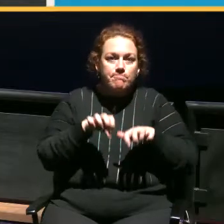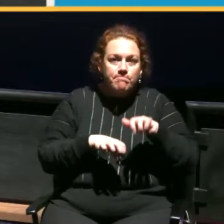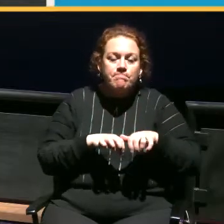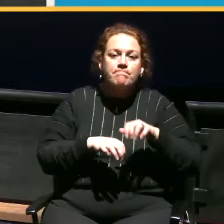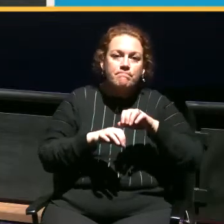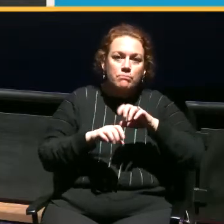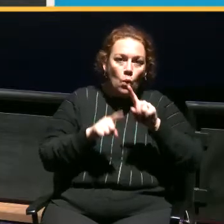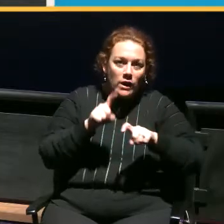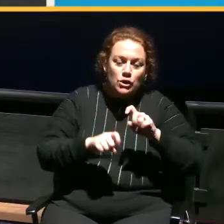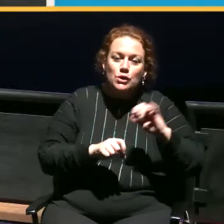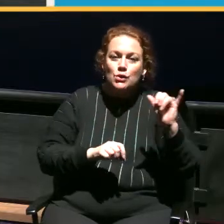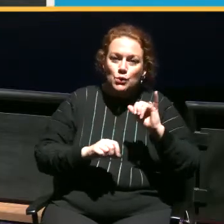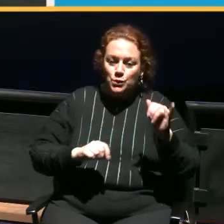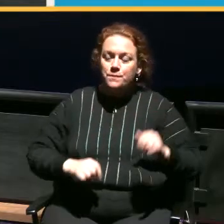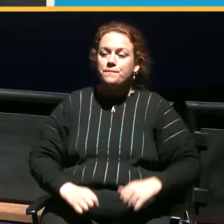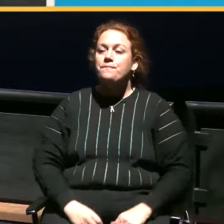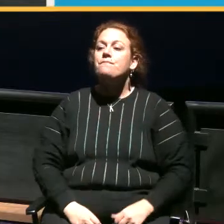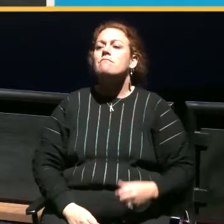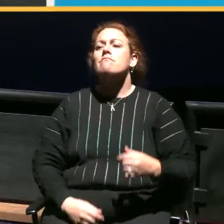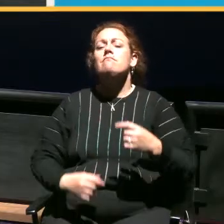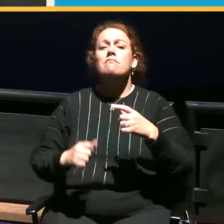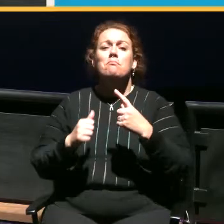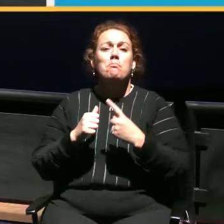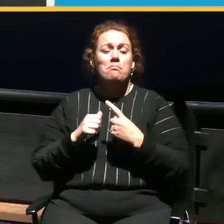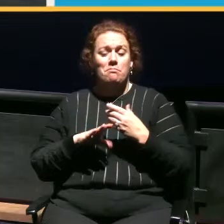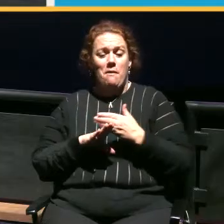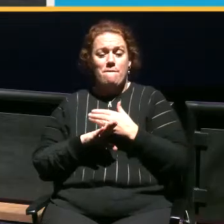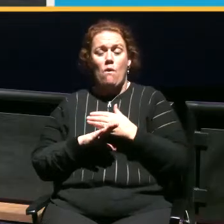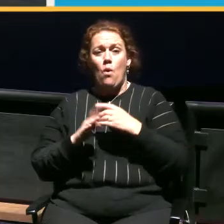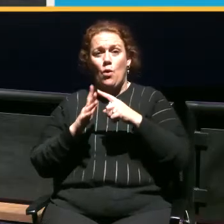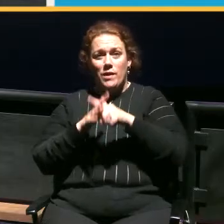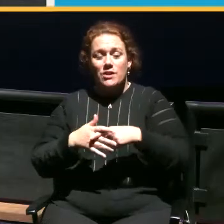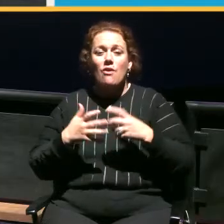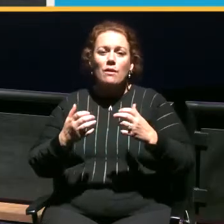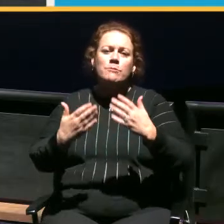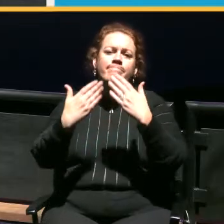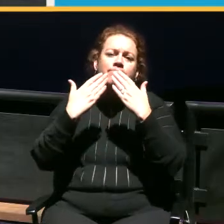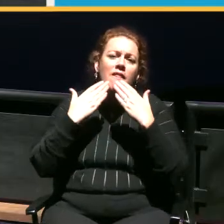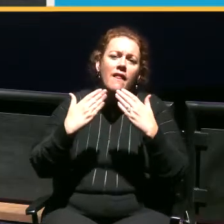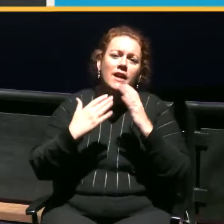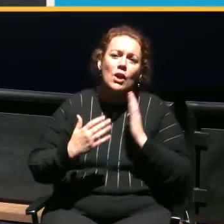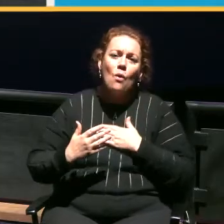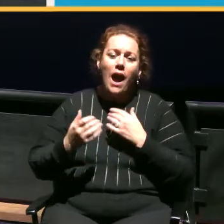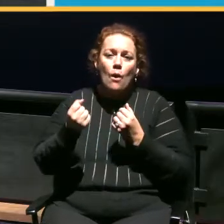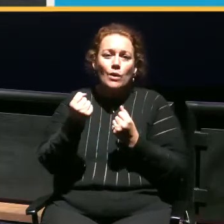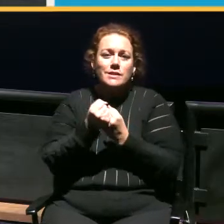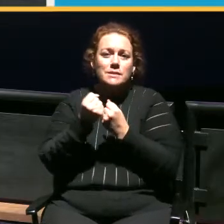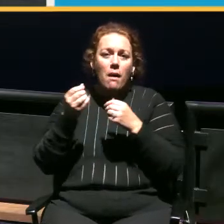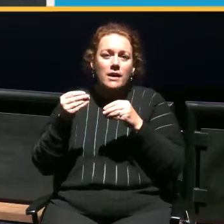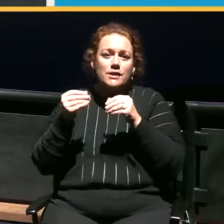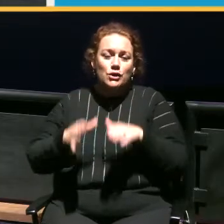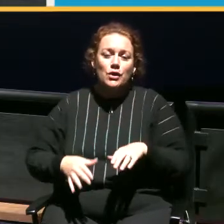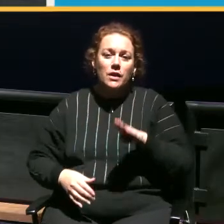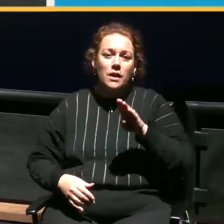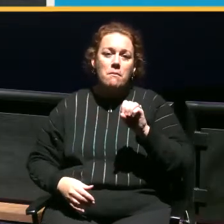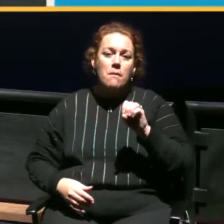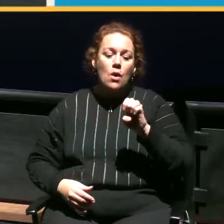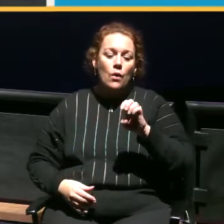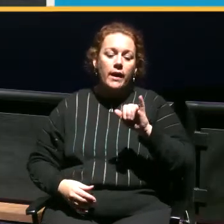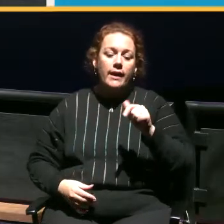like to extend my sincere thanks to the sponsor of tonight's program, the Boeing